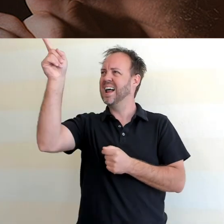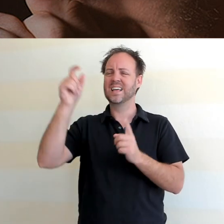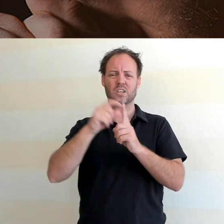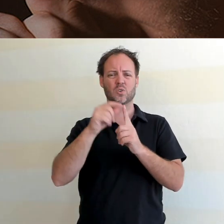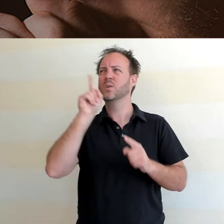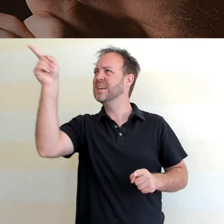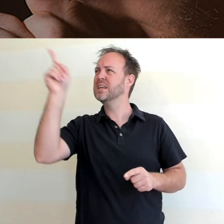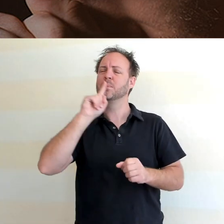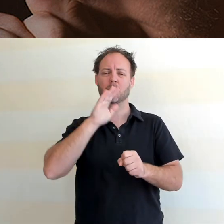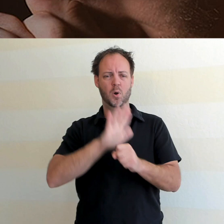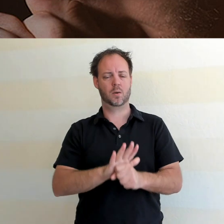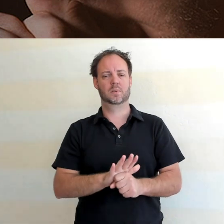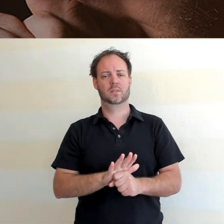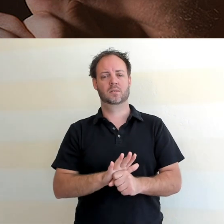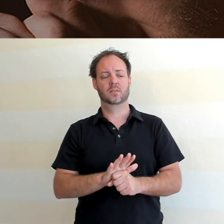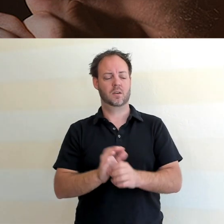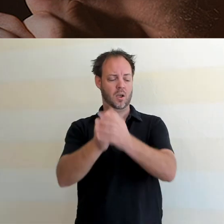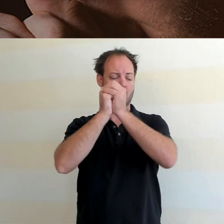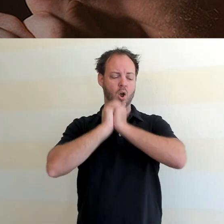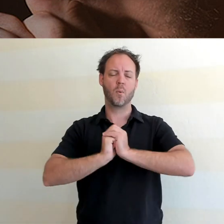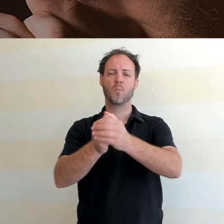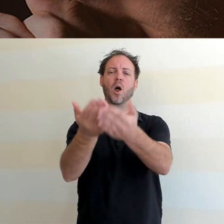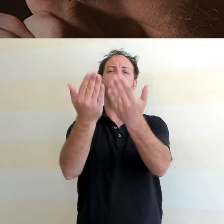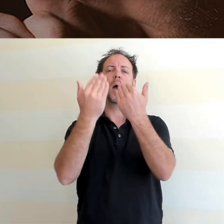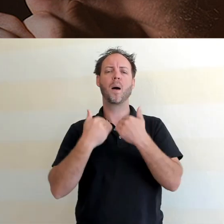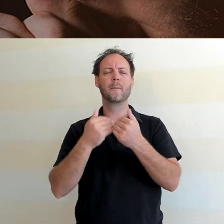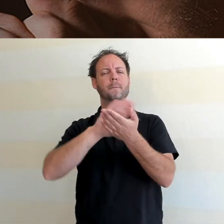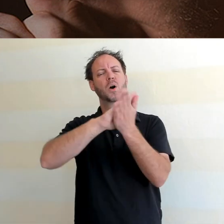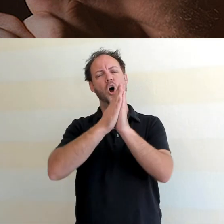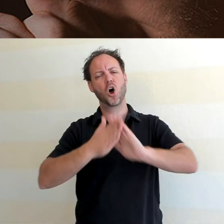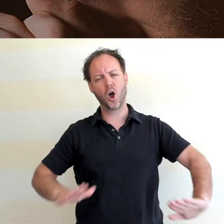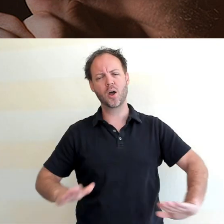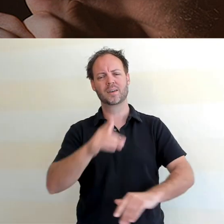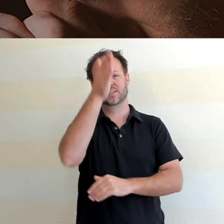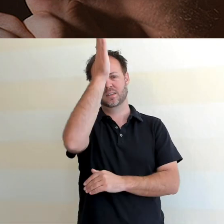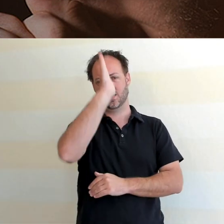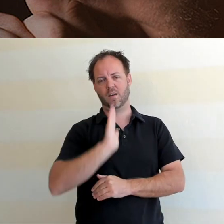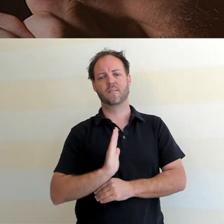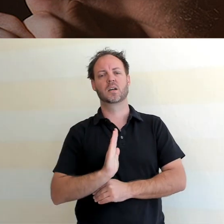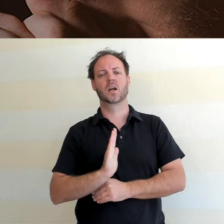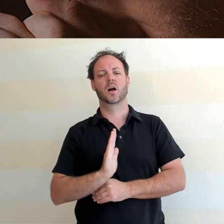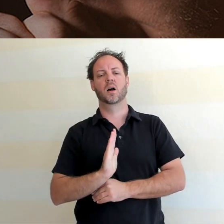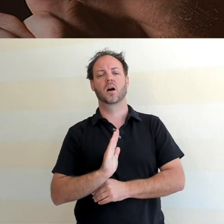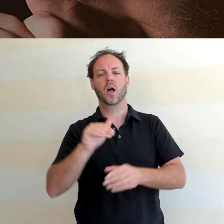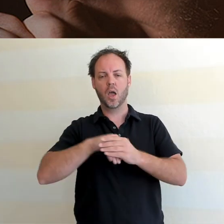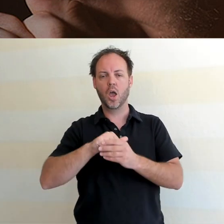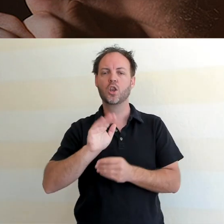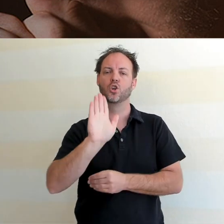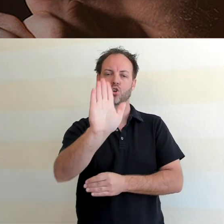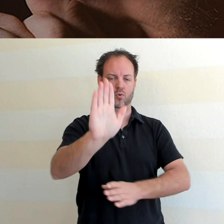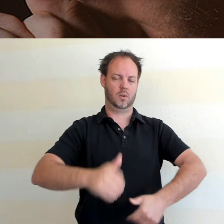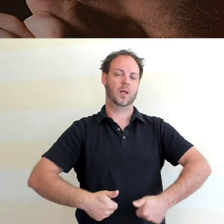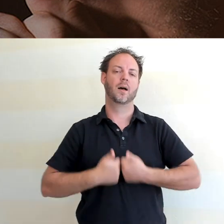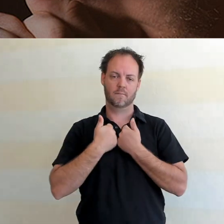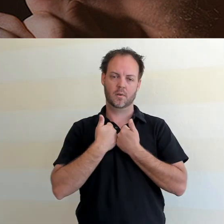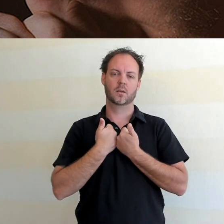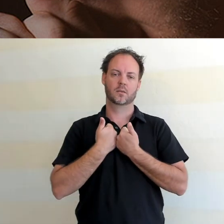his promises. Prayer brings the peace of God into your life.